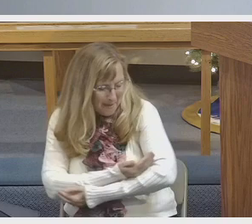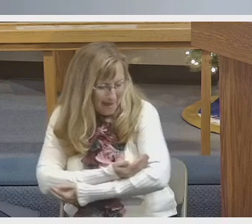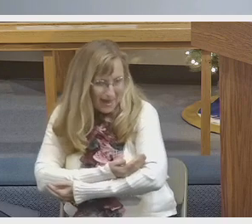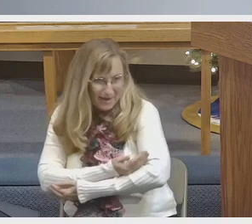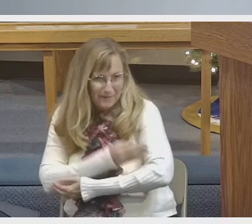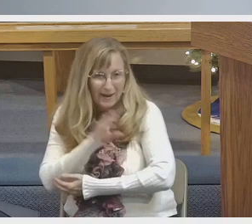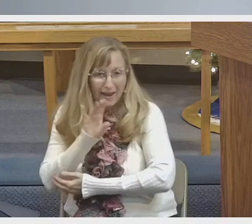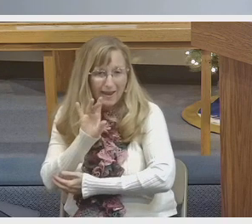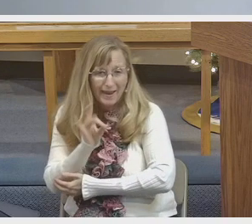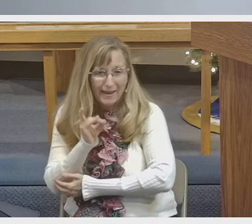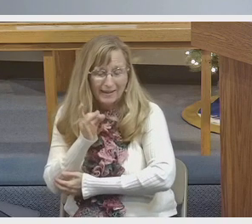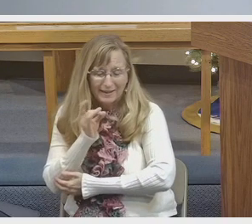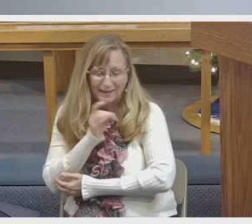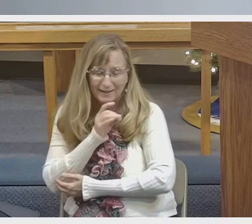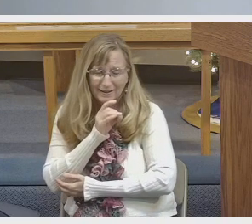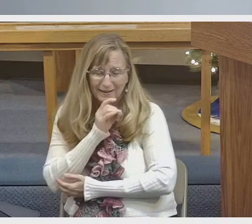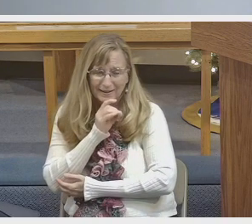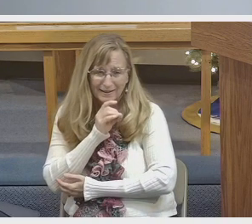fulfilling